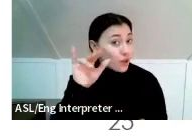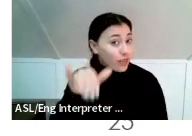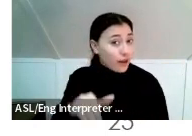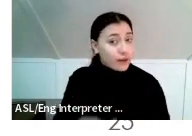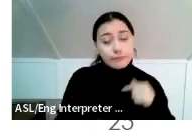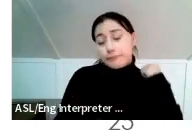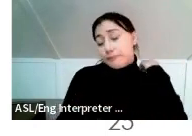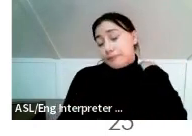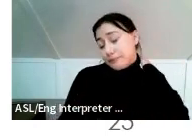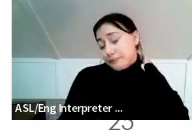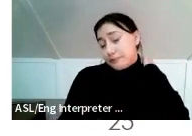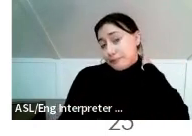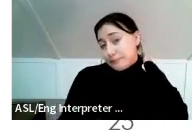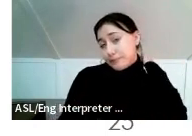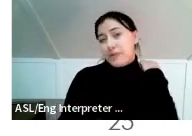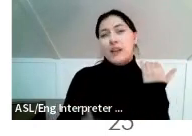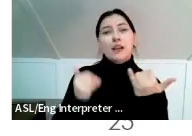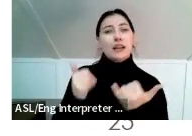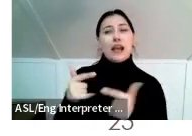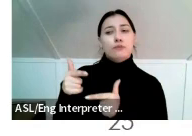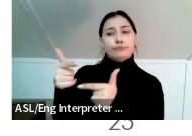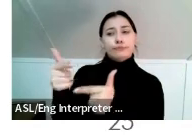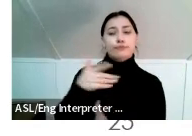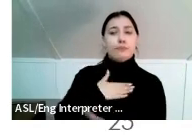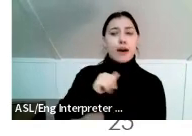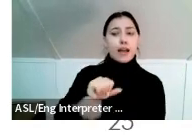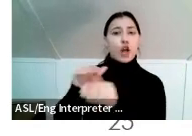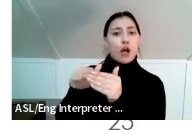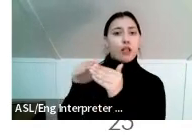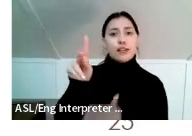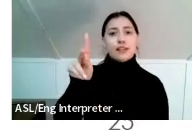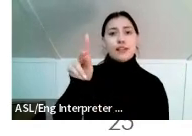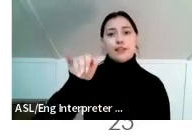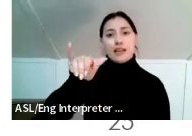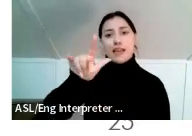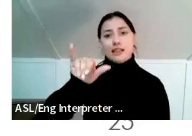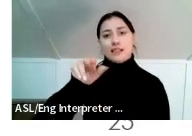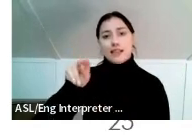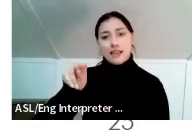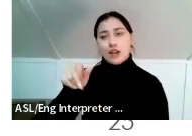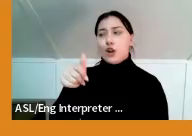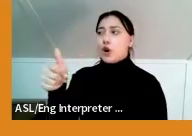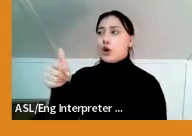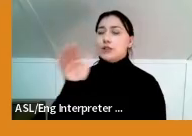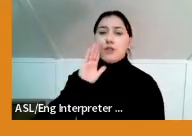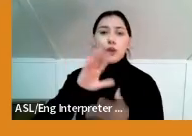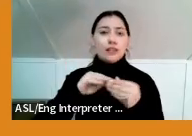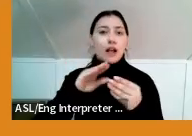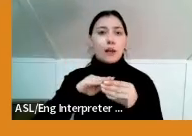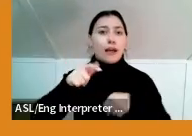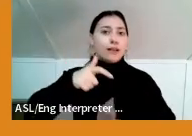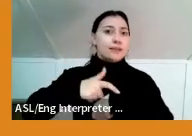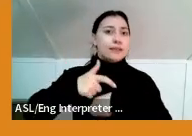So I'm going to pass this back to my colleague, Kaylin, to talk about the timeline.